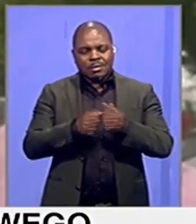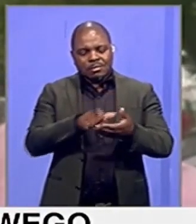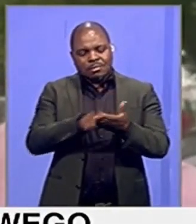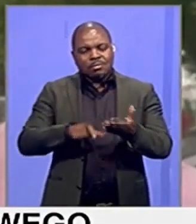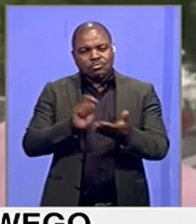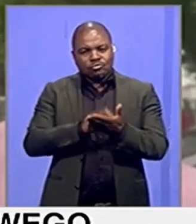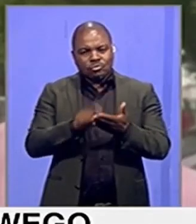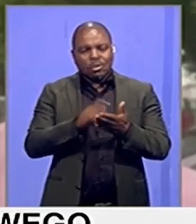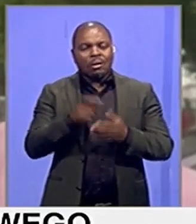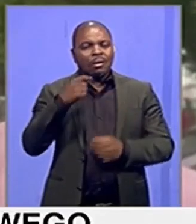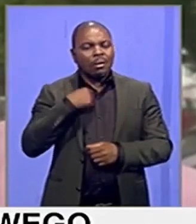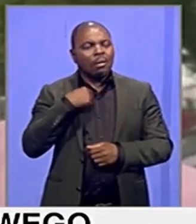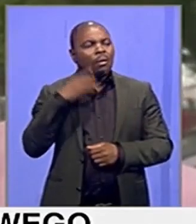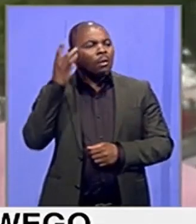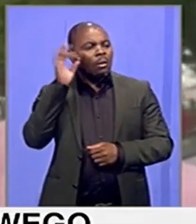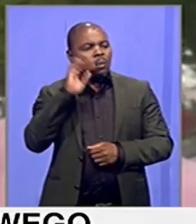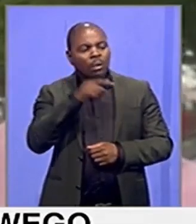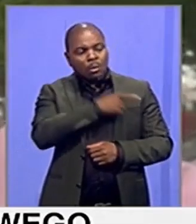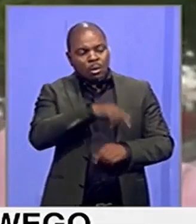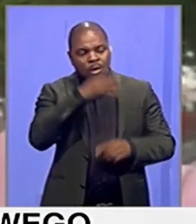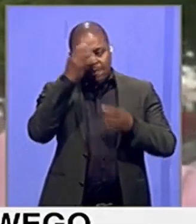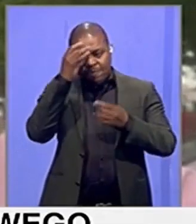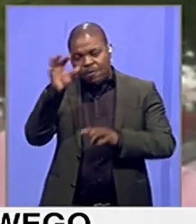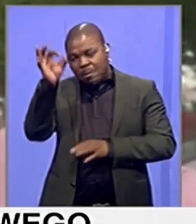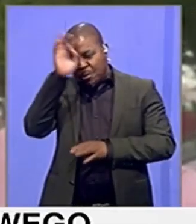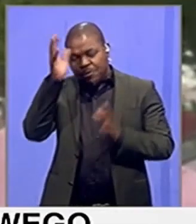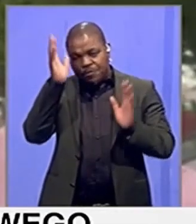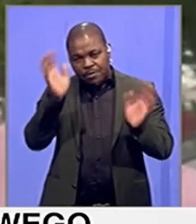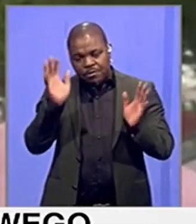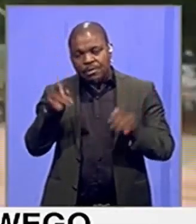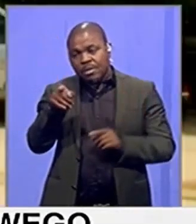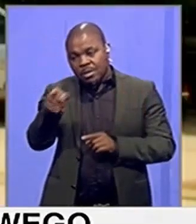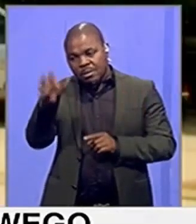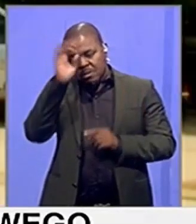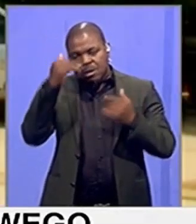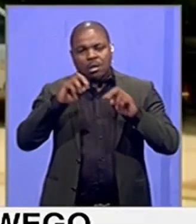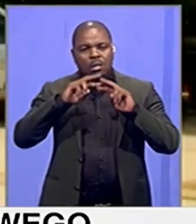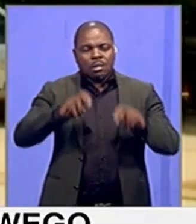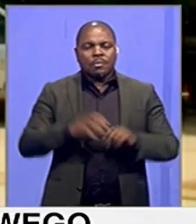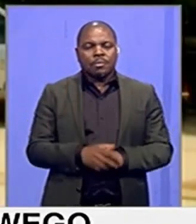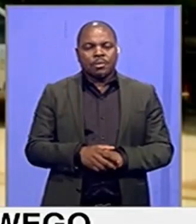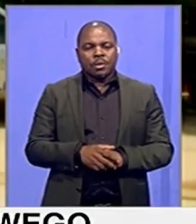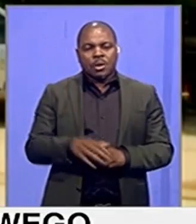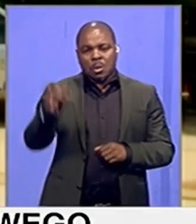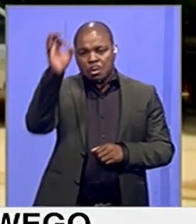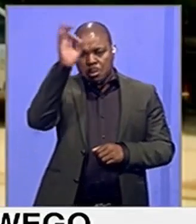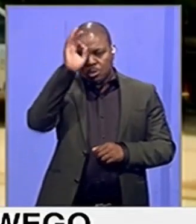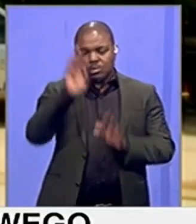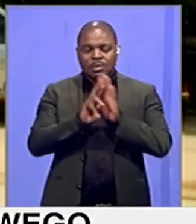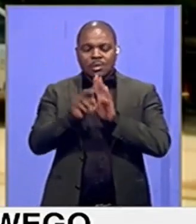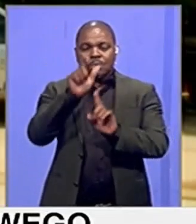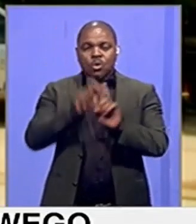attention that the matter has since been reported to police and the matter is under investigations. Mmoleledi wa maphodisa